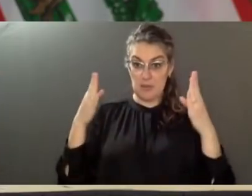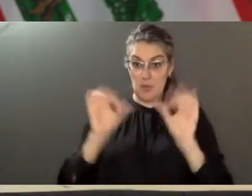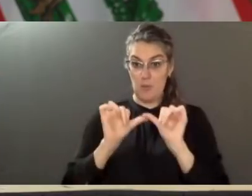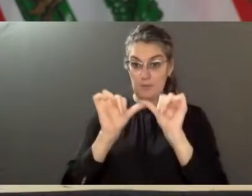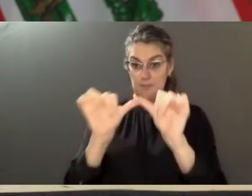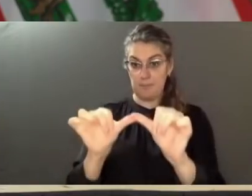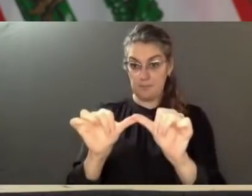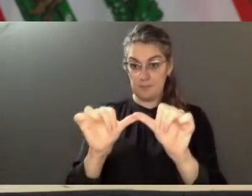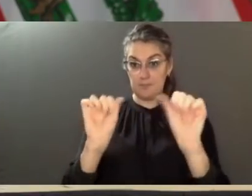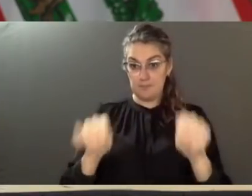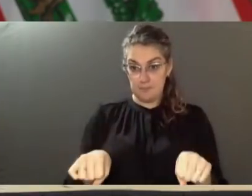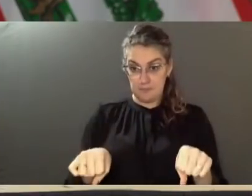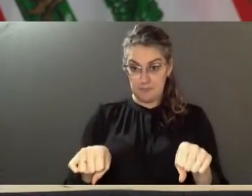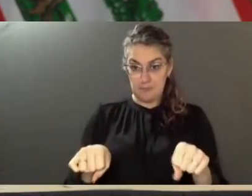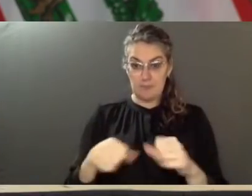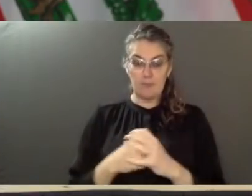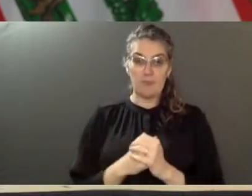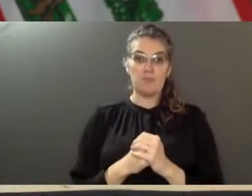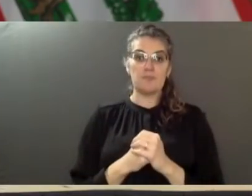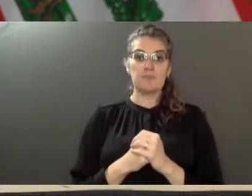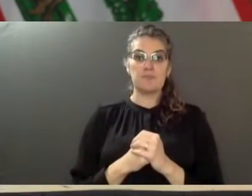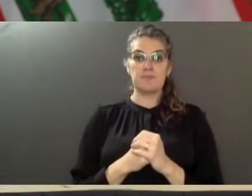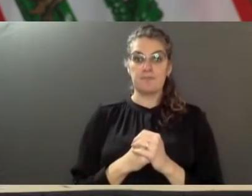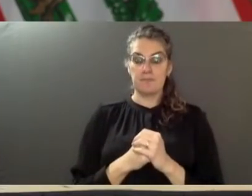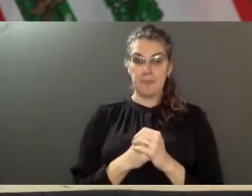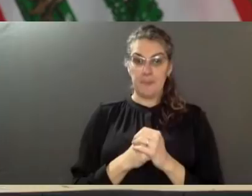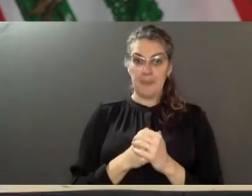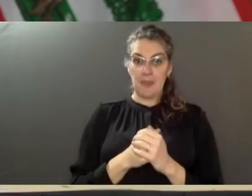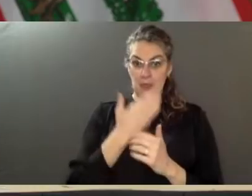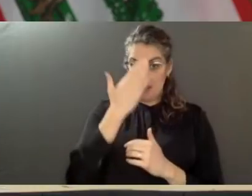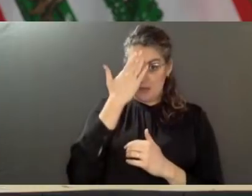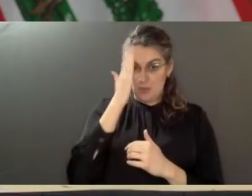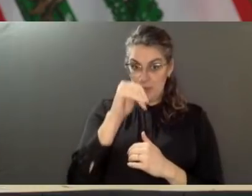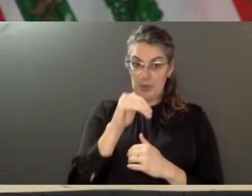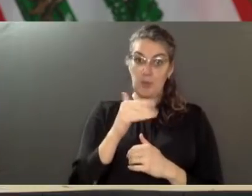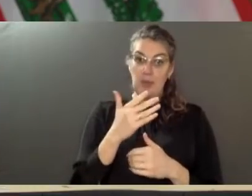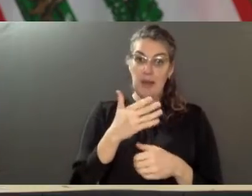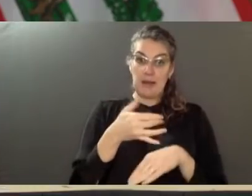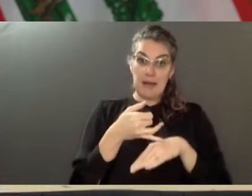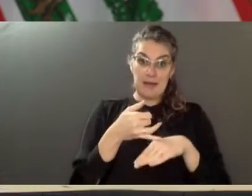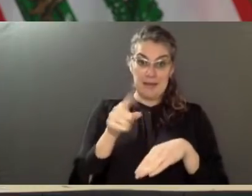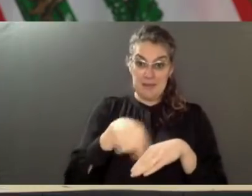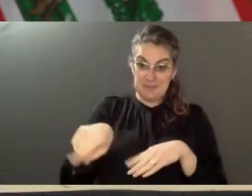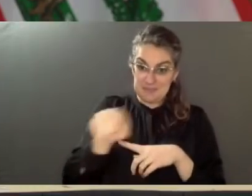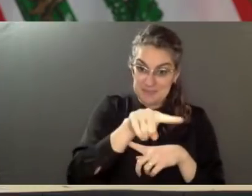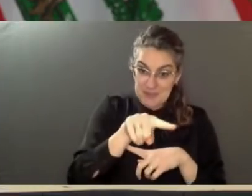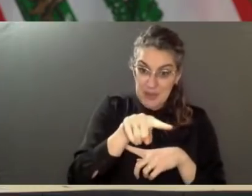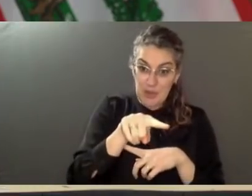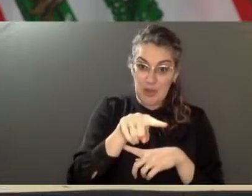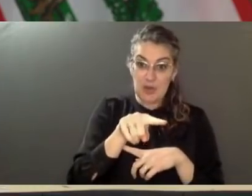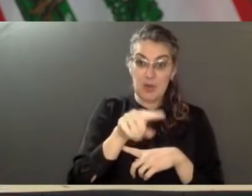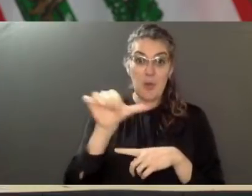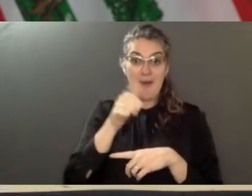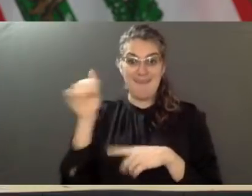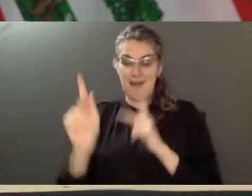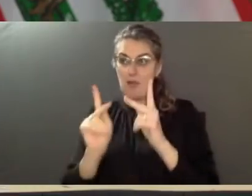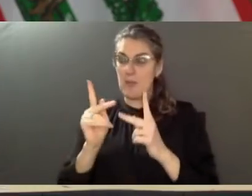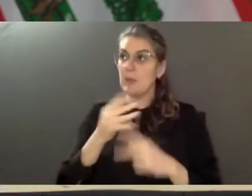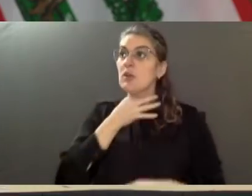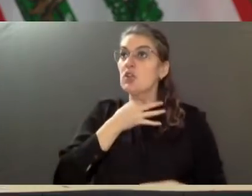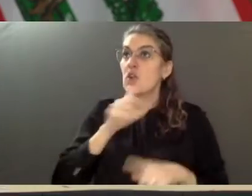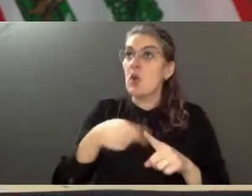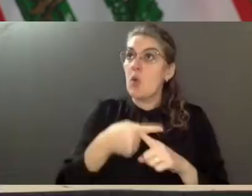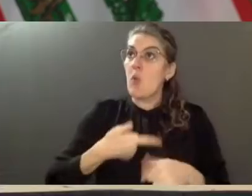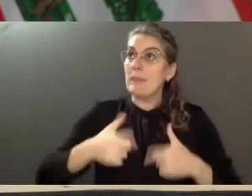I know that many Islanders and the rest of our healthcare workers are anxiously awaiting the time when they will receive the vaccine, and I want to thank